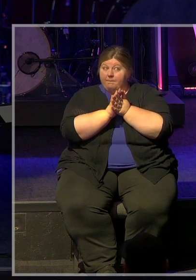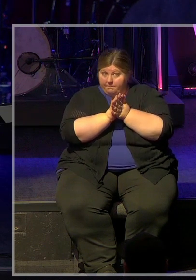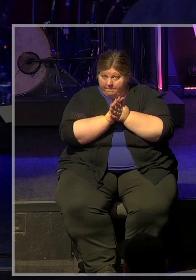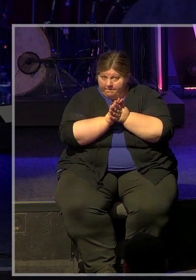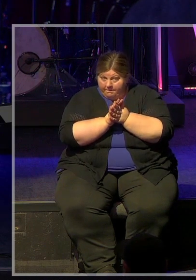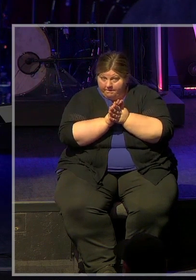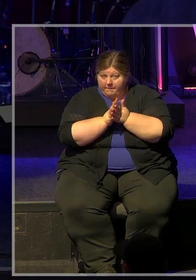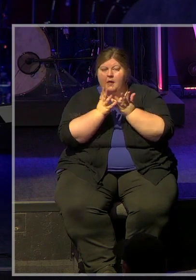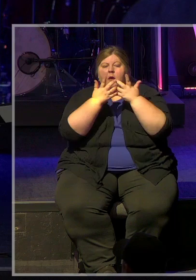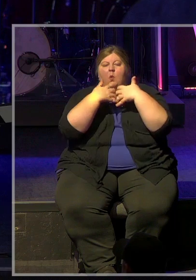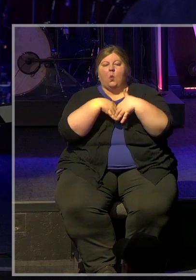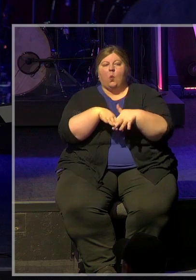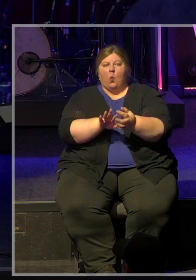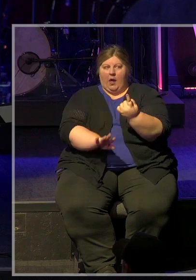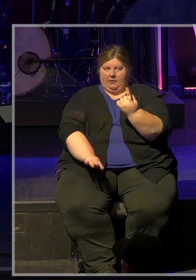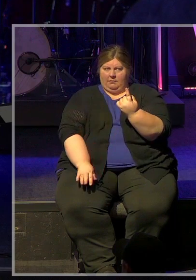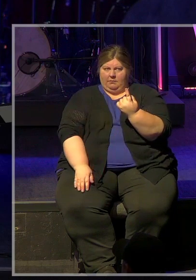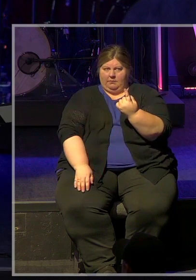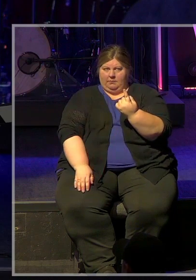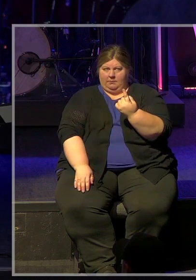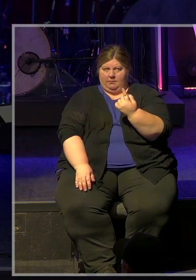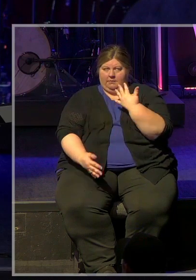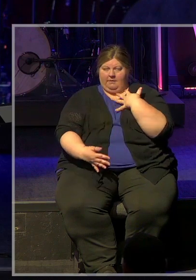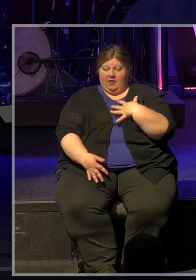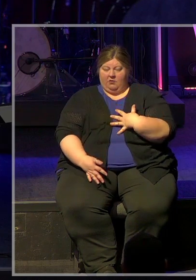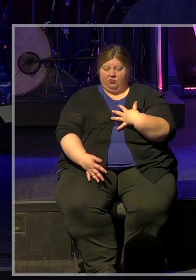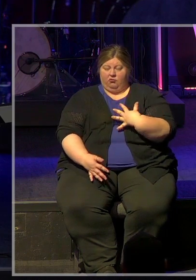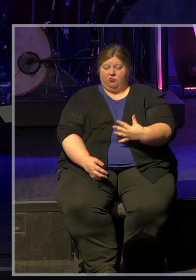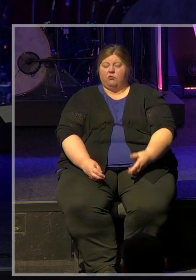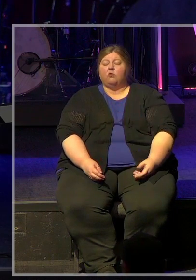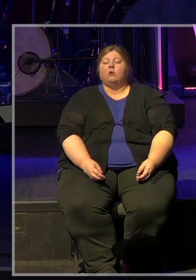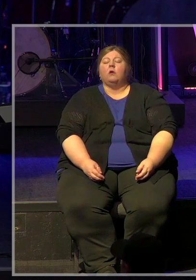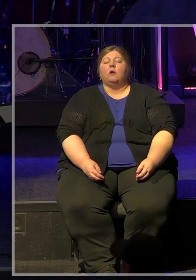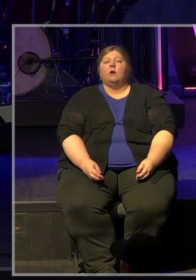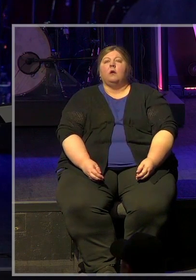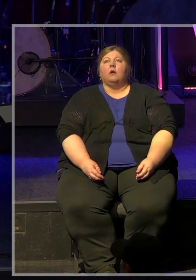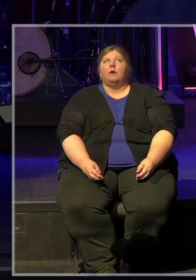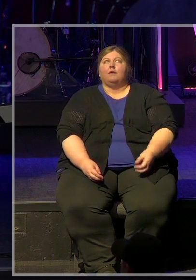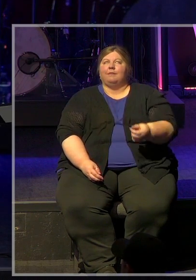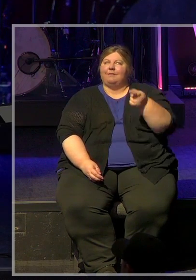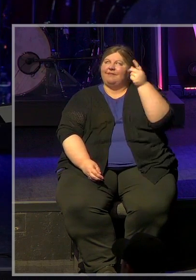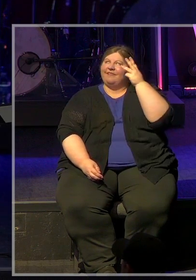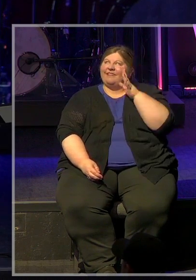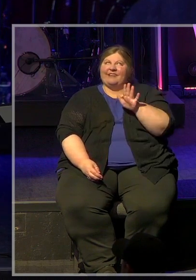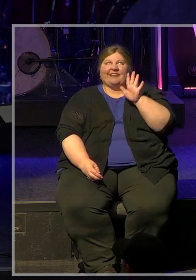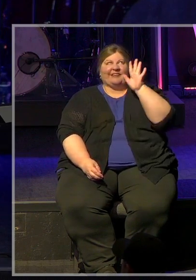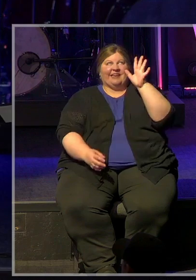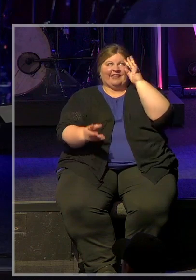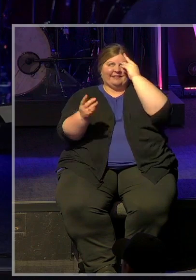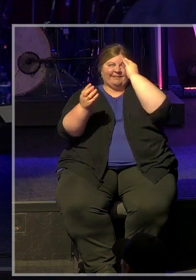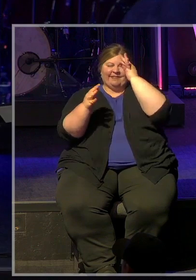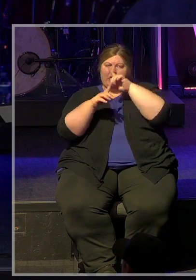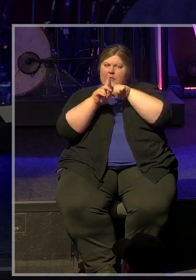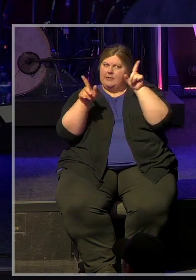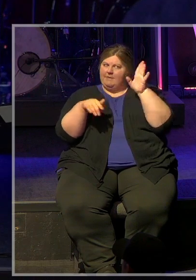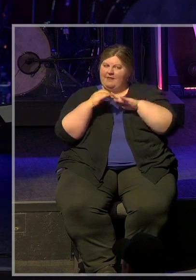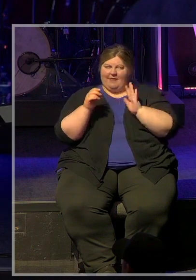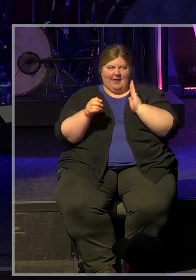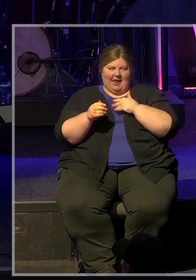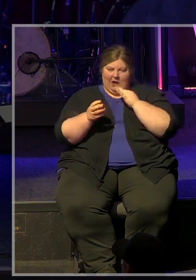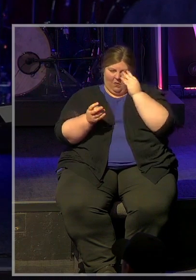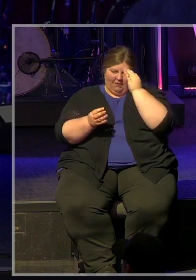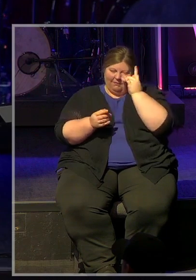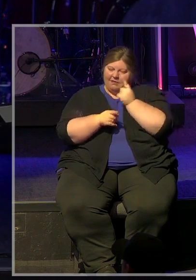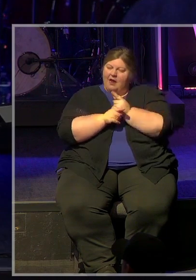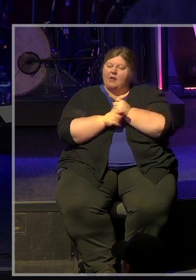me, one flesh. God's economy is so different than our economy. You know,